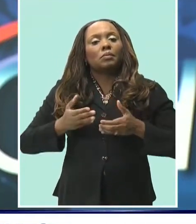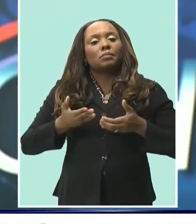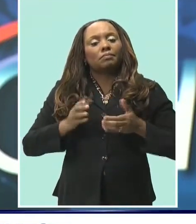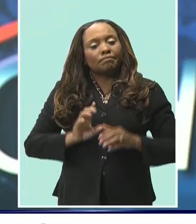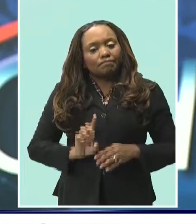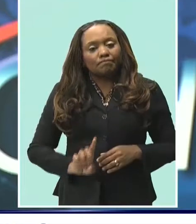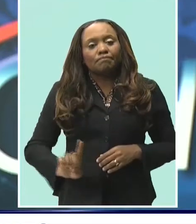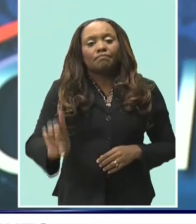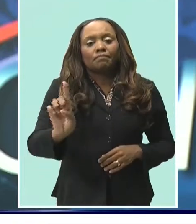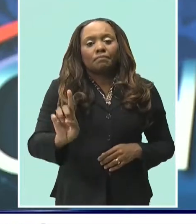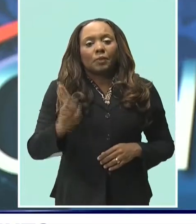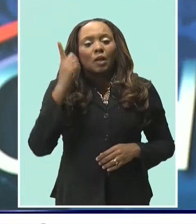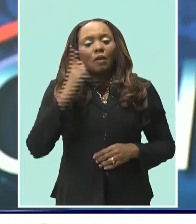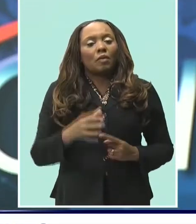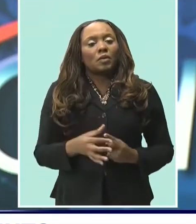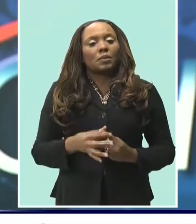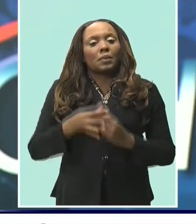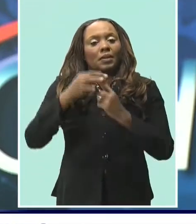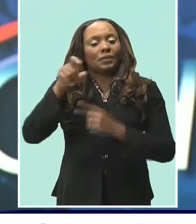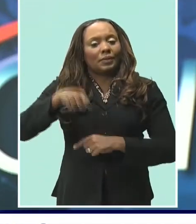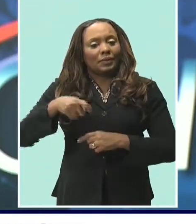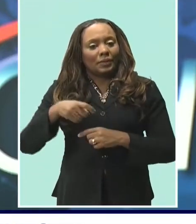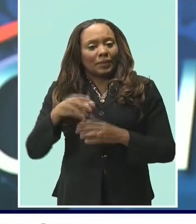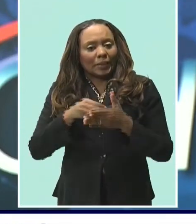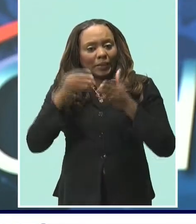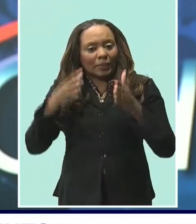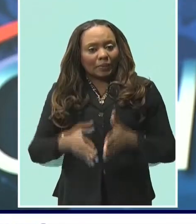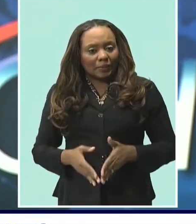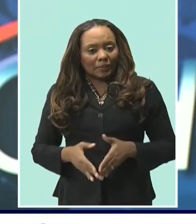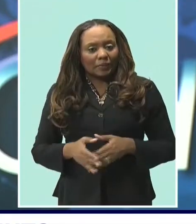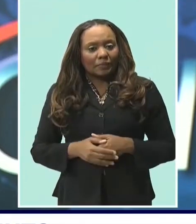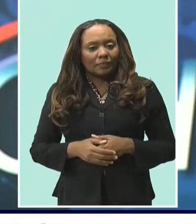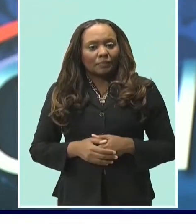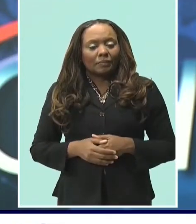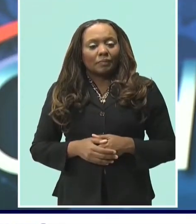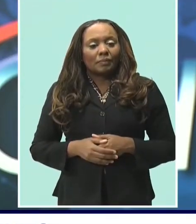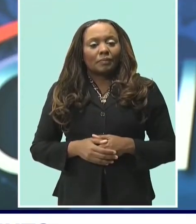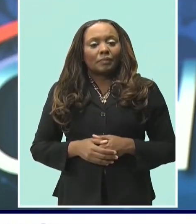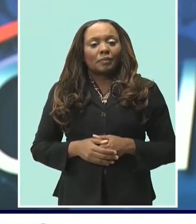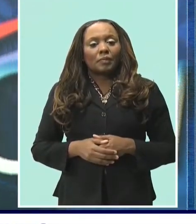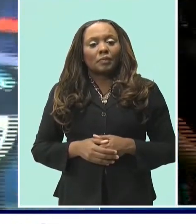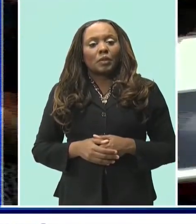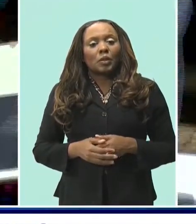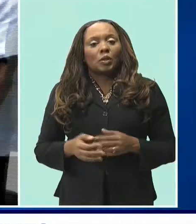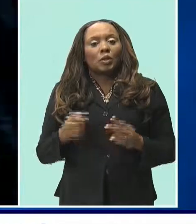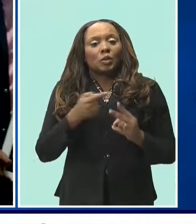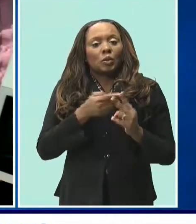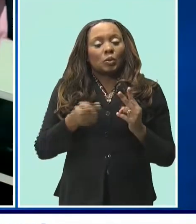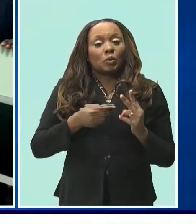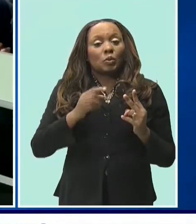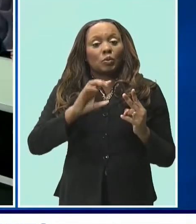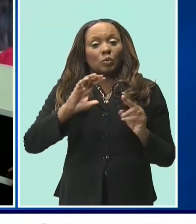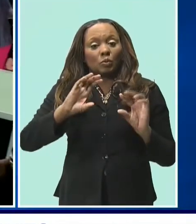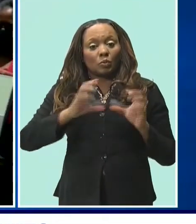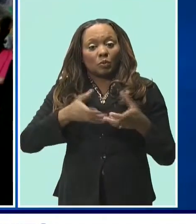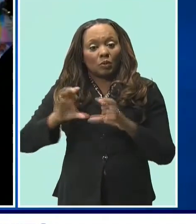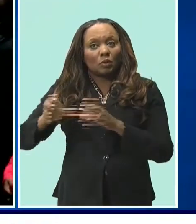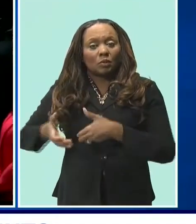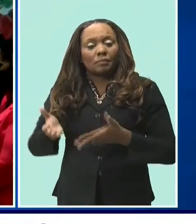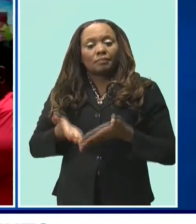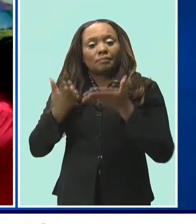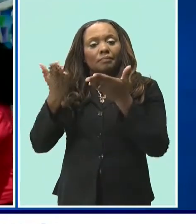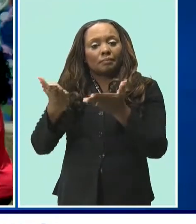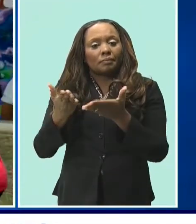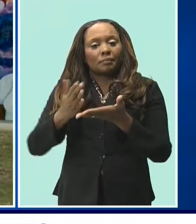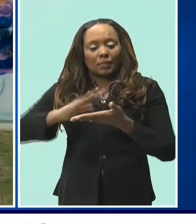left behind in the virtual education transition. The Robinson Smiles and Hope Foundation has donated several tablets to the Ministry